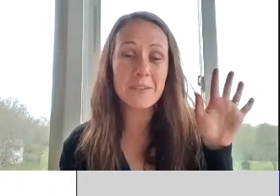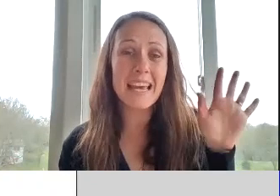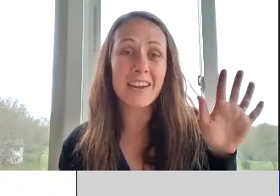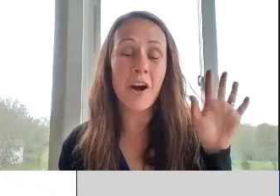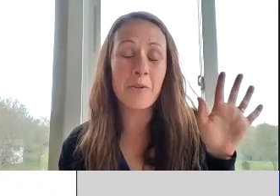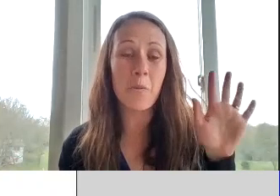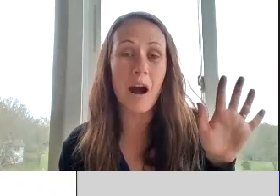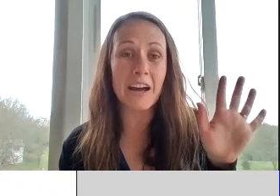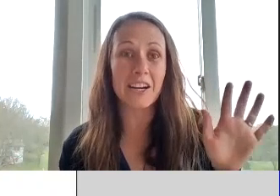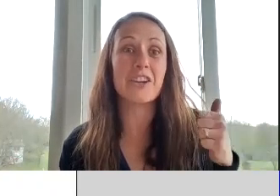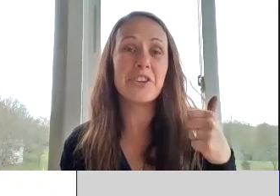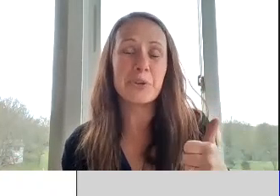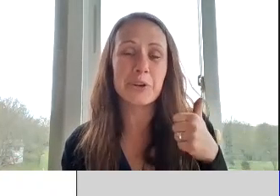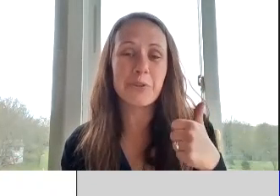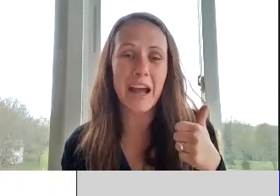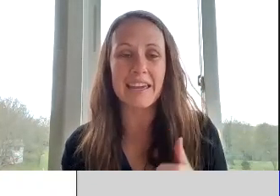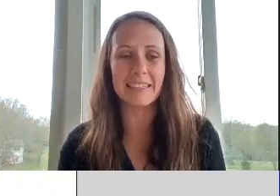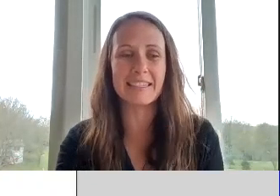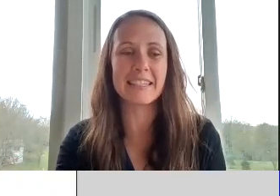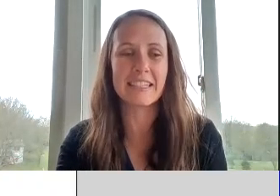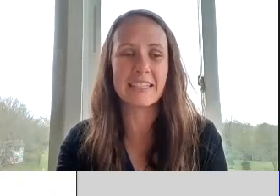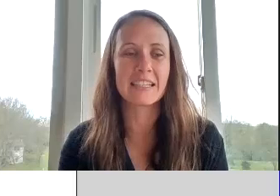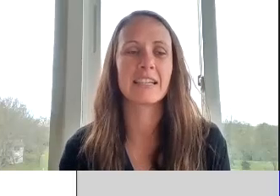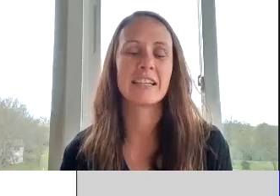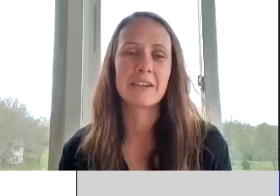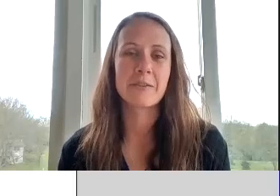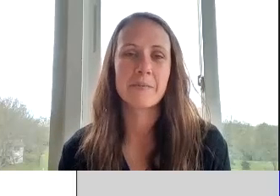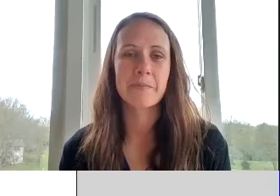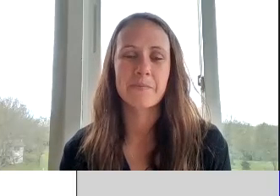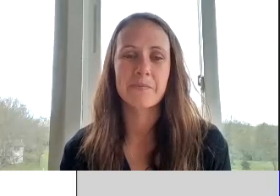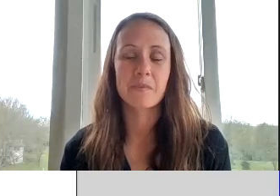If you said on the water, you're right.